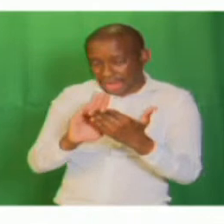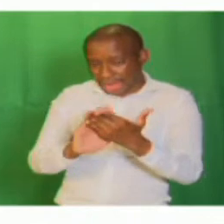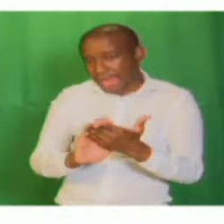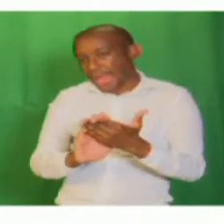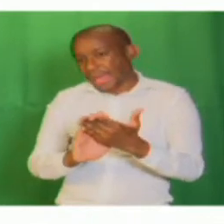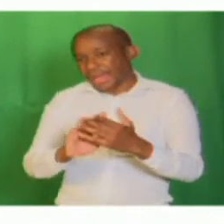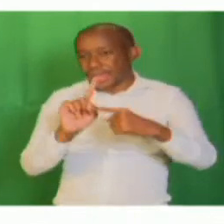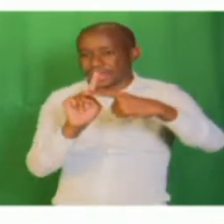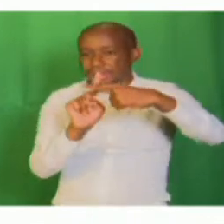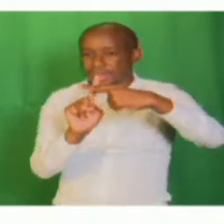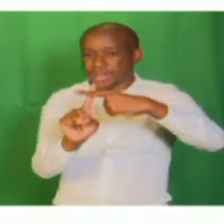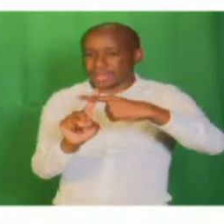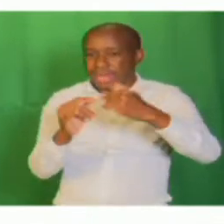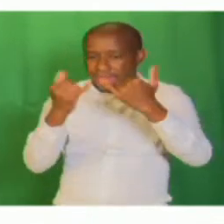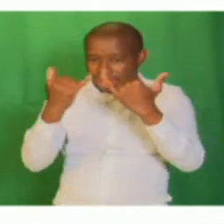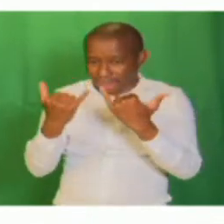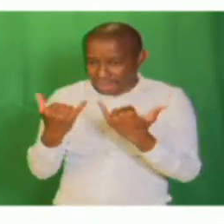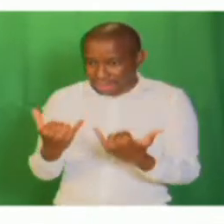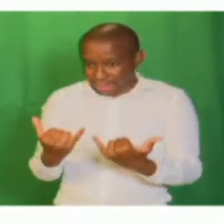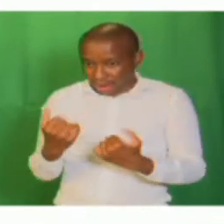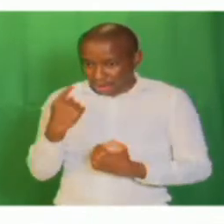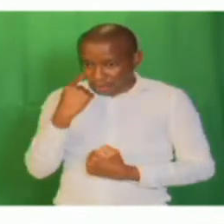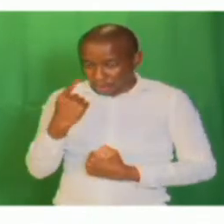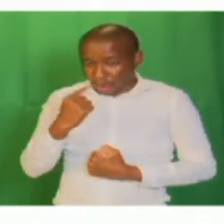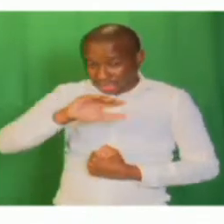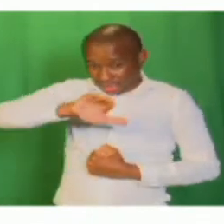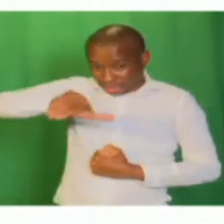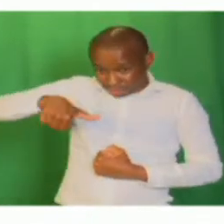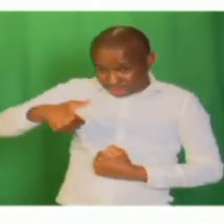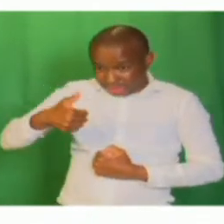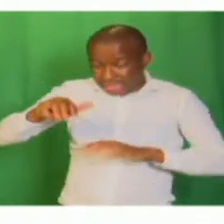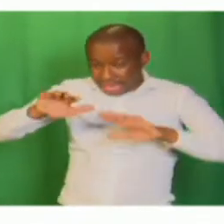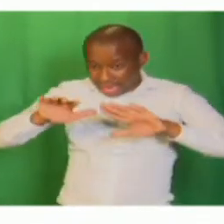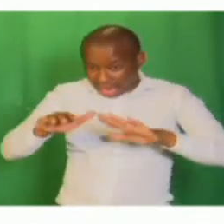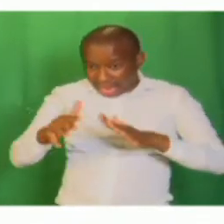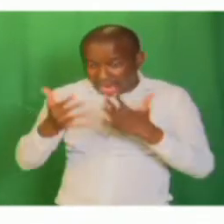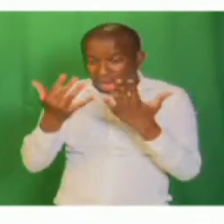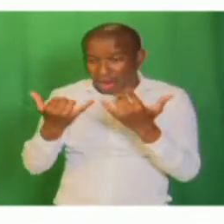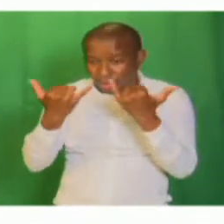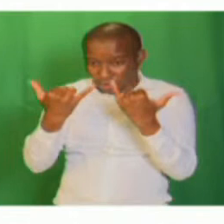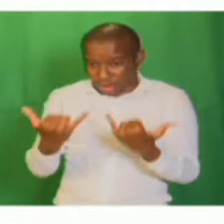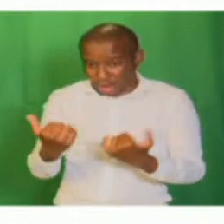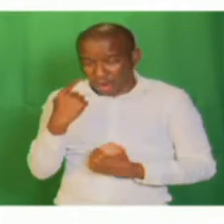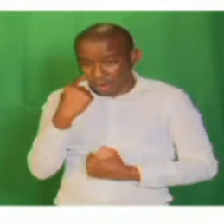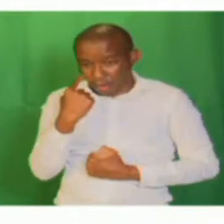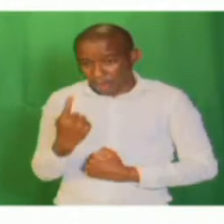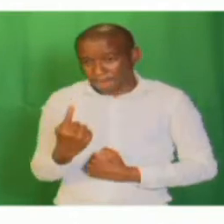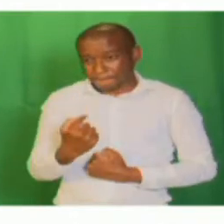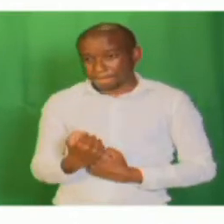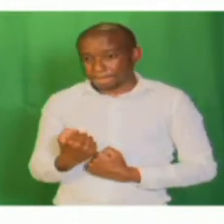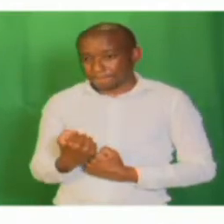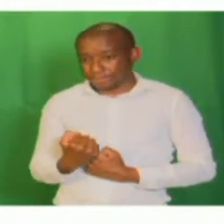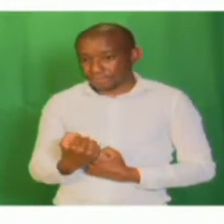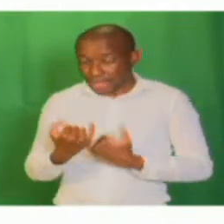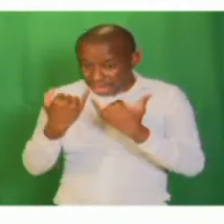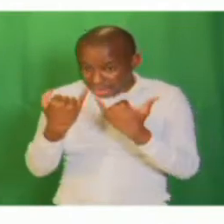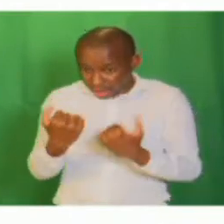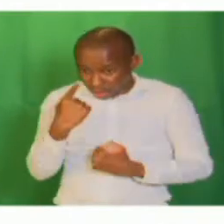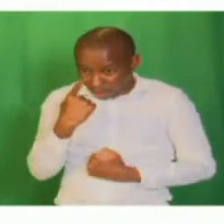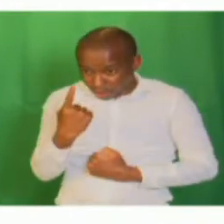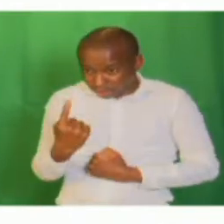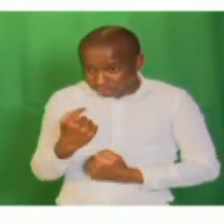look at it whenever we're looking at subtraction. Multiplication together with subtraction. The number sentence